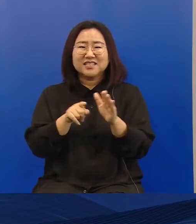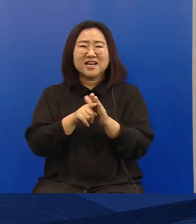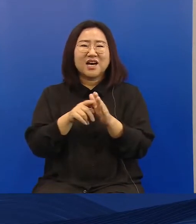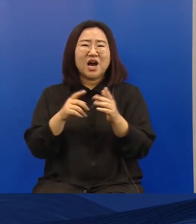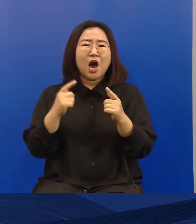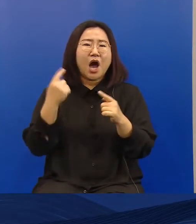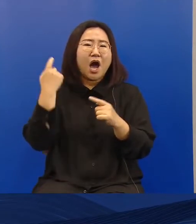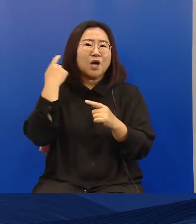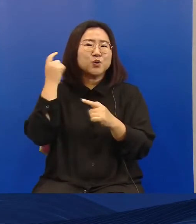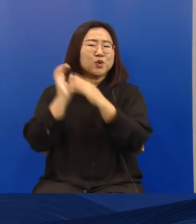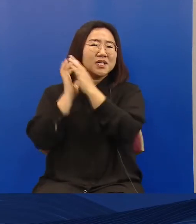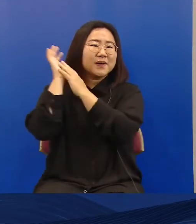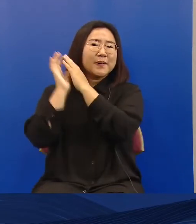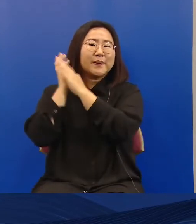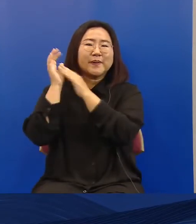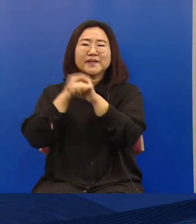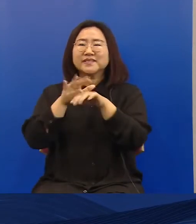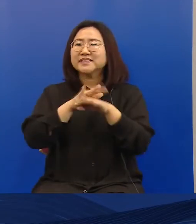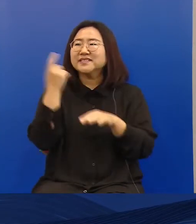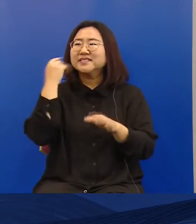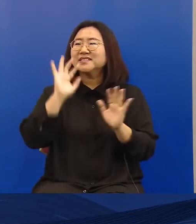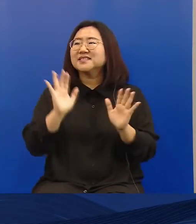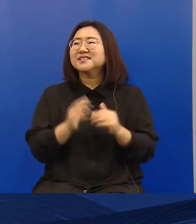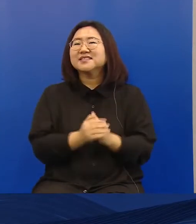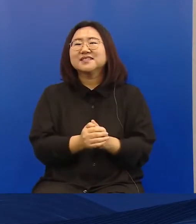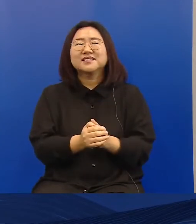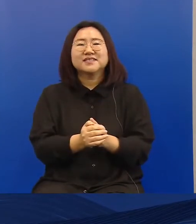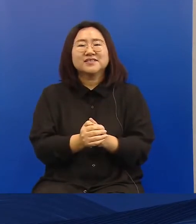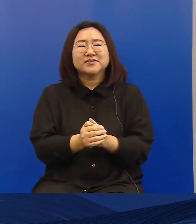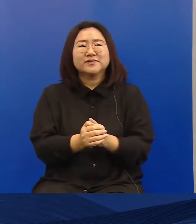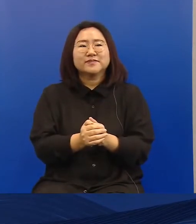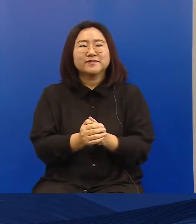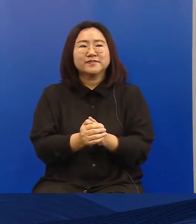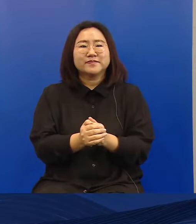sign language interpretation.